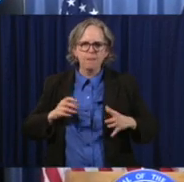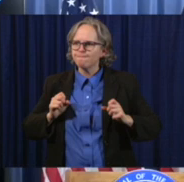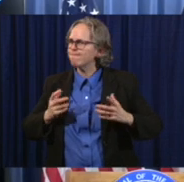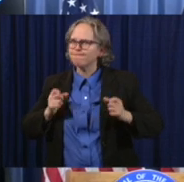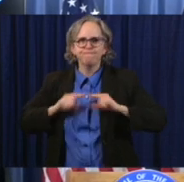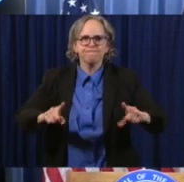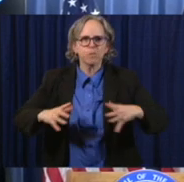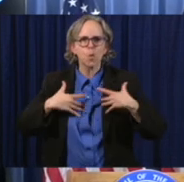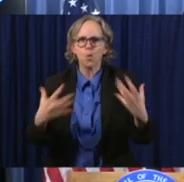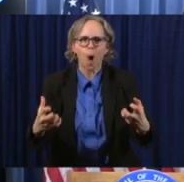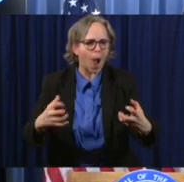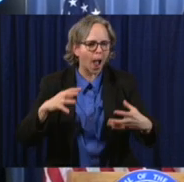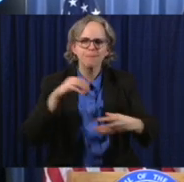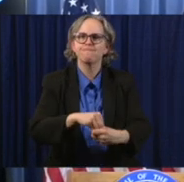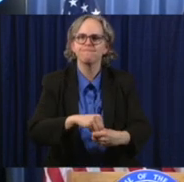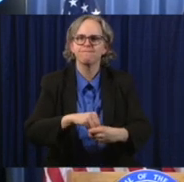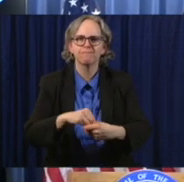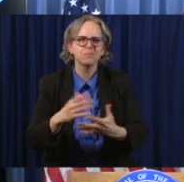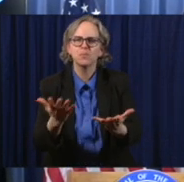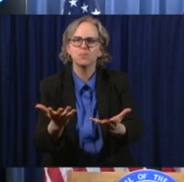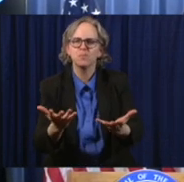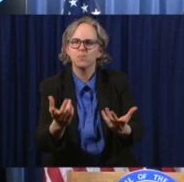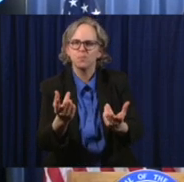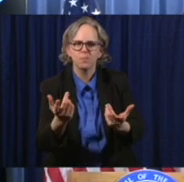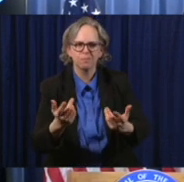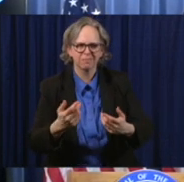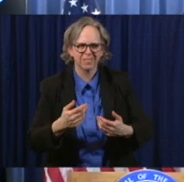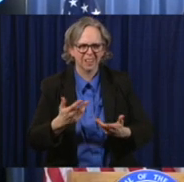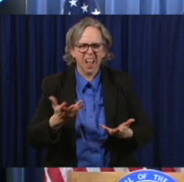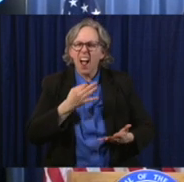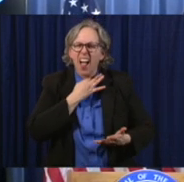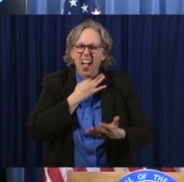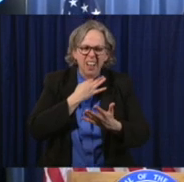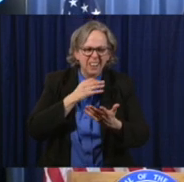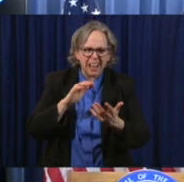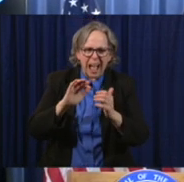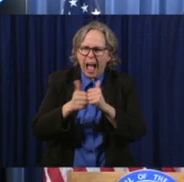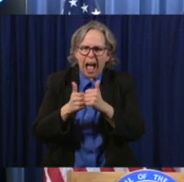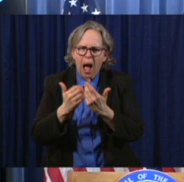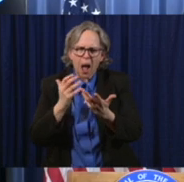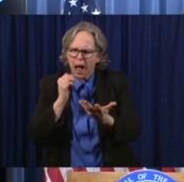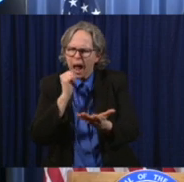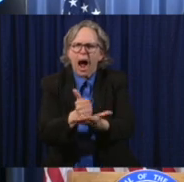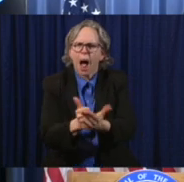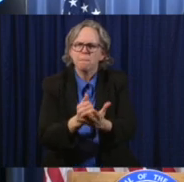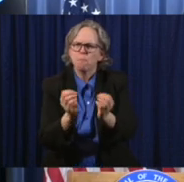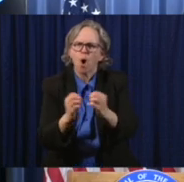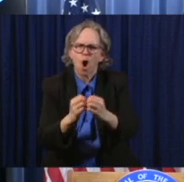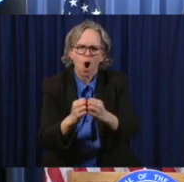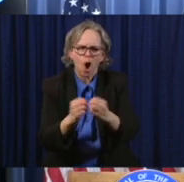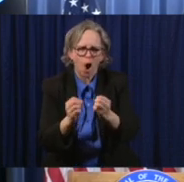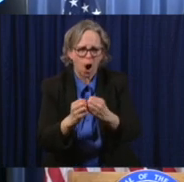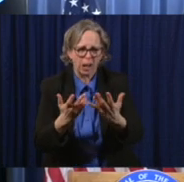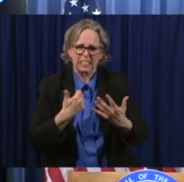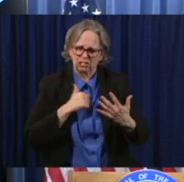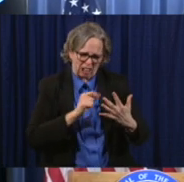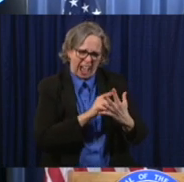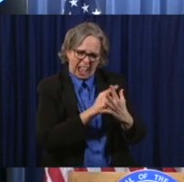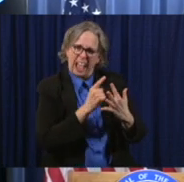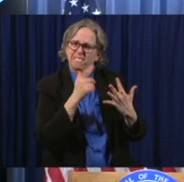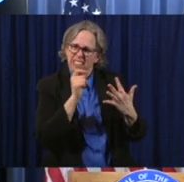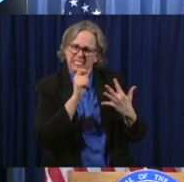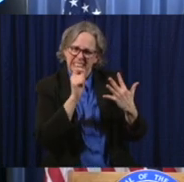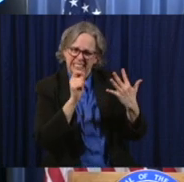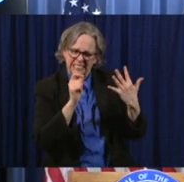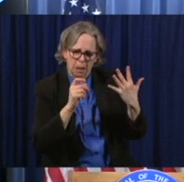the director of health, I just want to know how we could be of more help. We're doing everything we can with PPE, with good